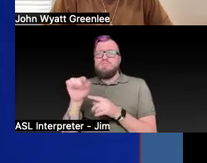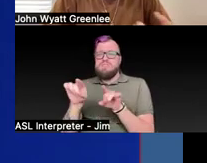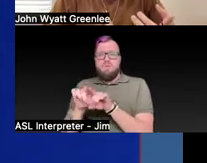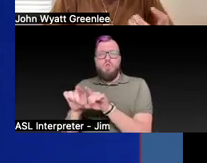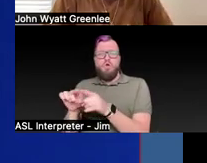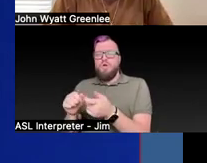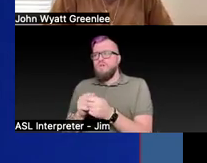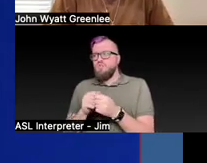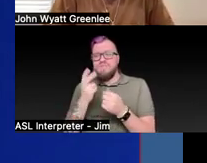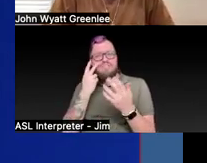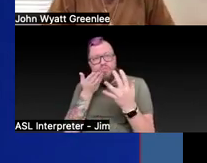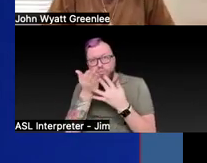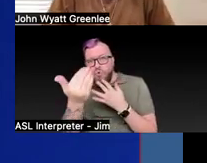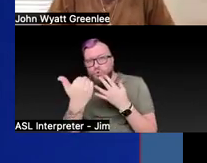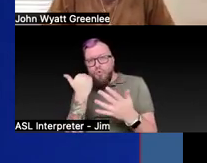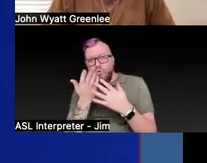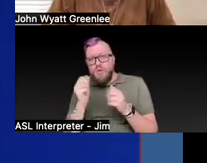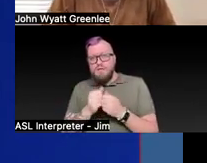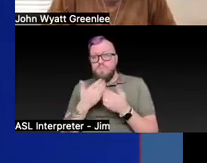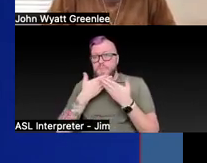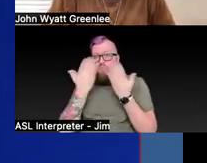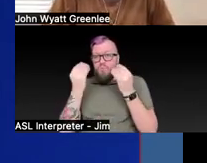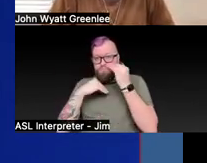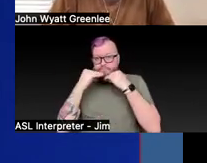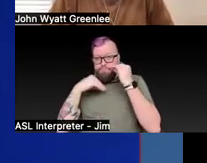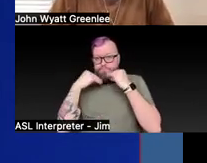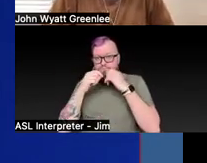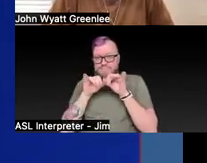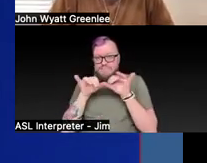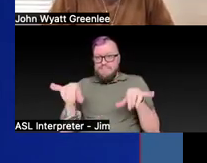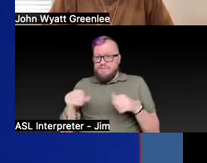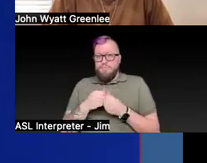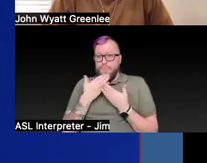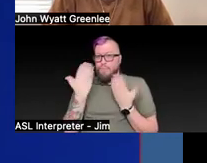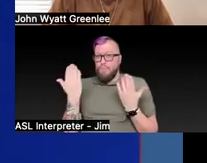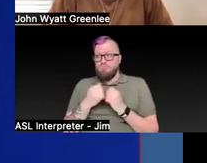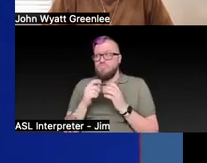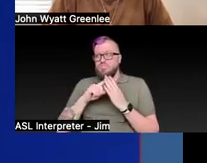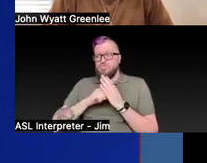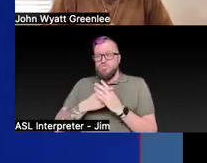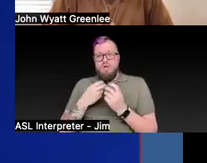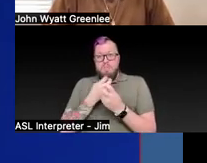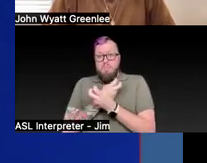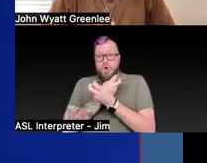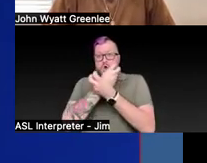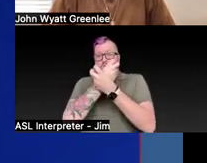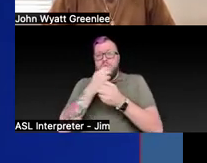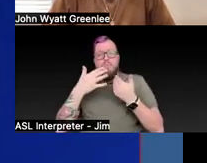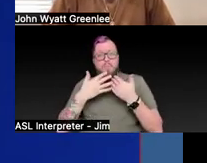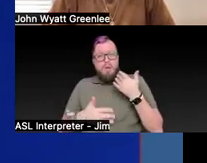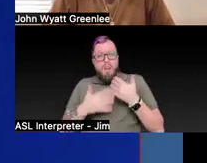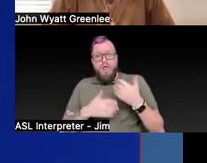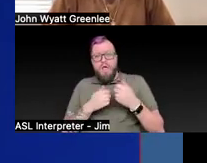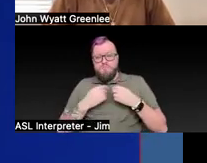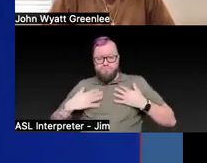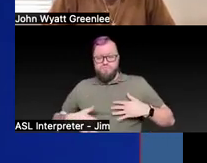You can see all the way through them. They don't have a digestive system at this point. They've just got kind of a start of a skeletal system and some blood. They can't really swim.